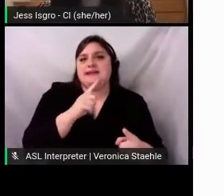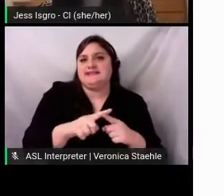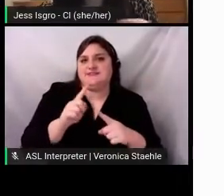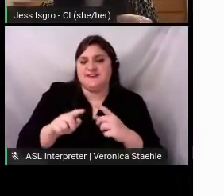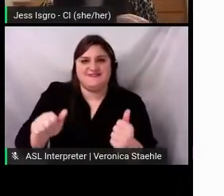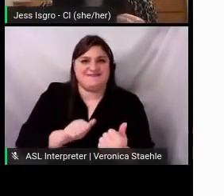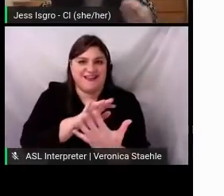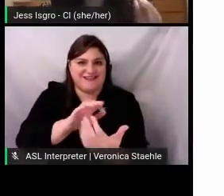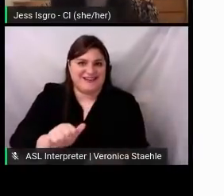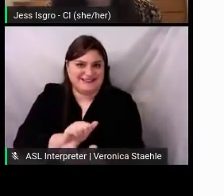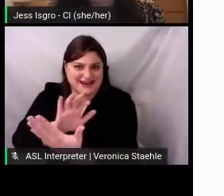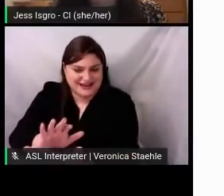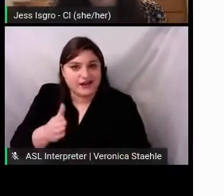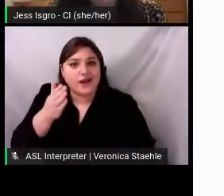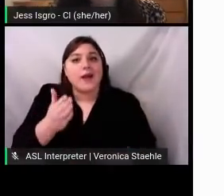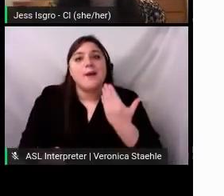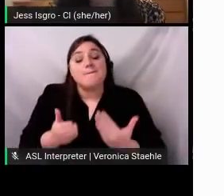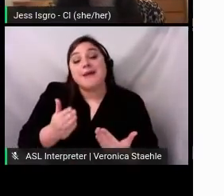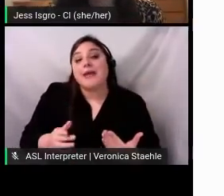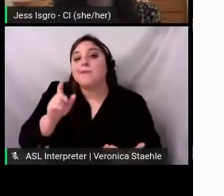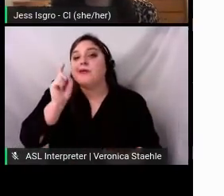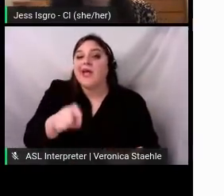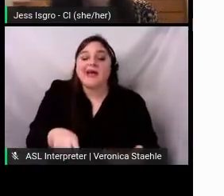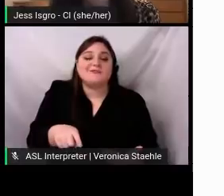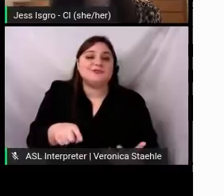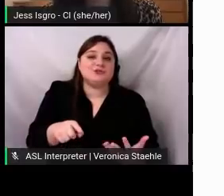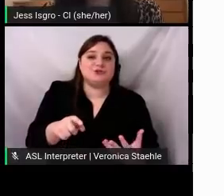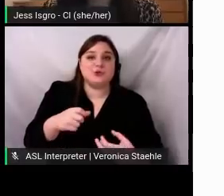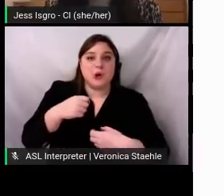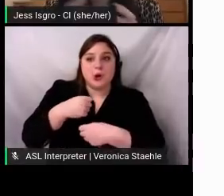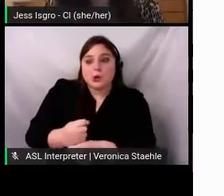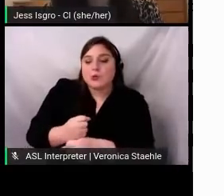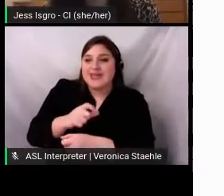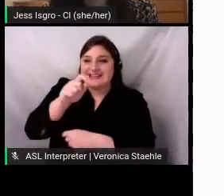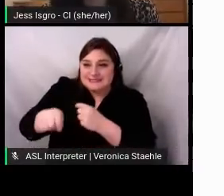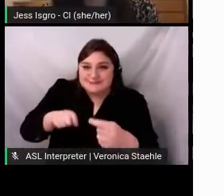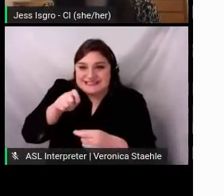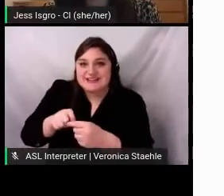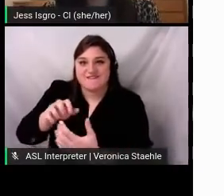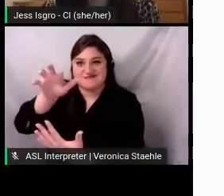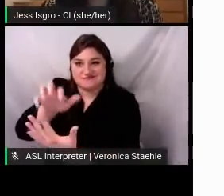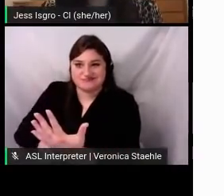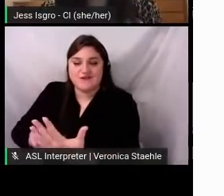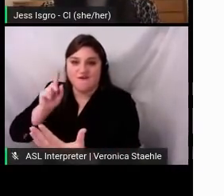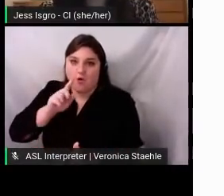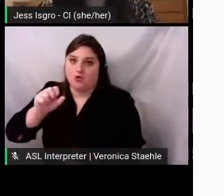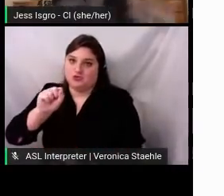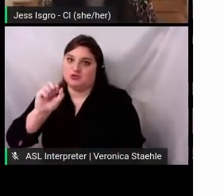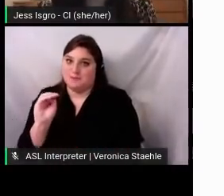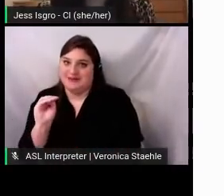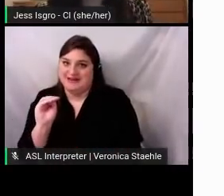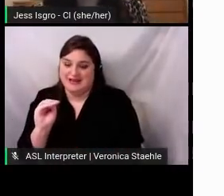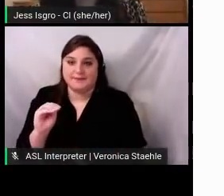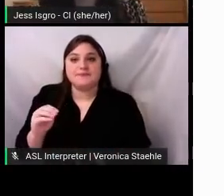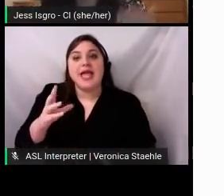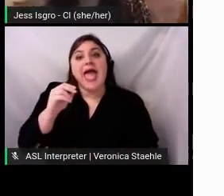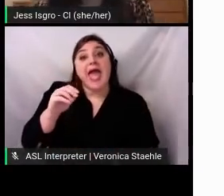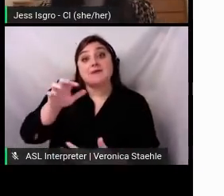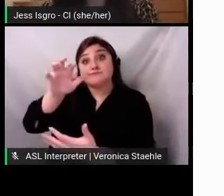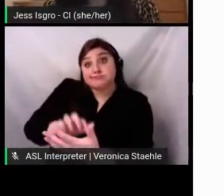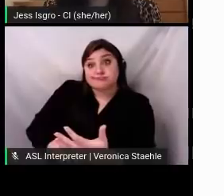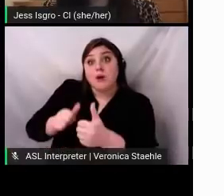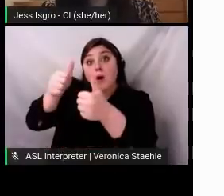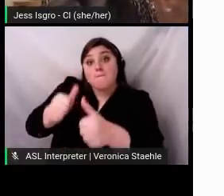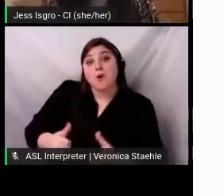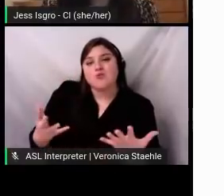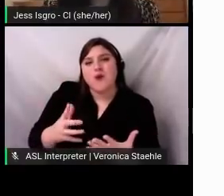might be really carefully crafted copy that is specific for social media, really appealing visuals, and content that's relevant to what's going on in